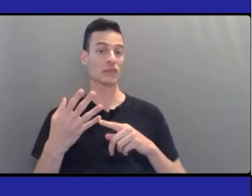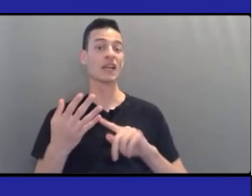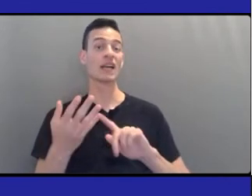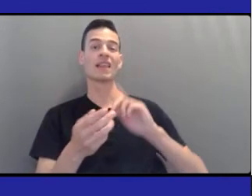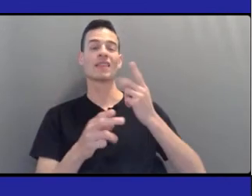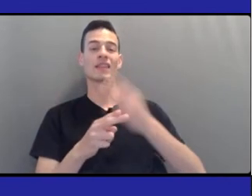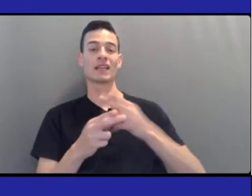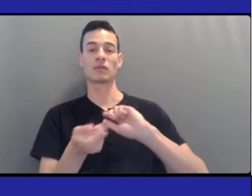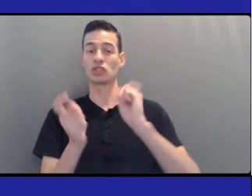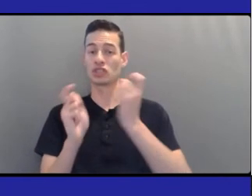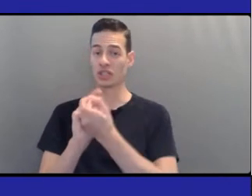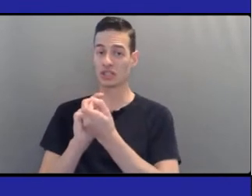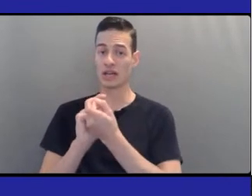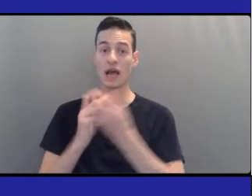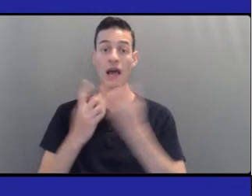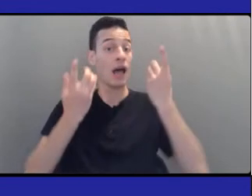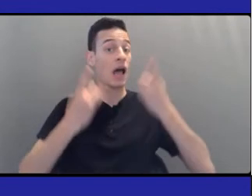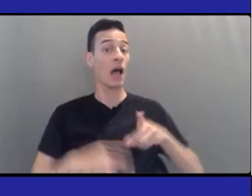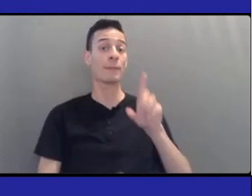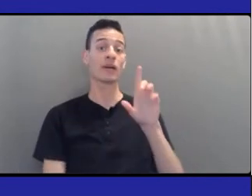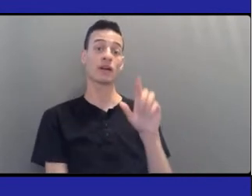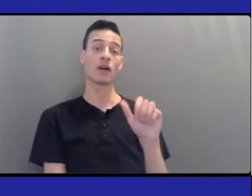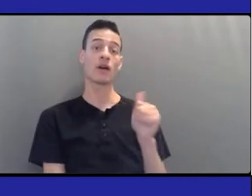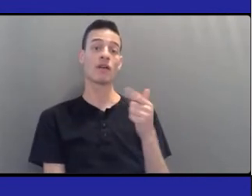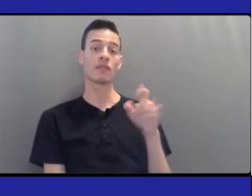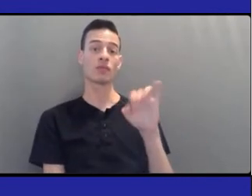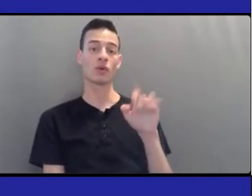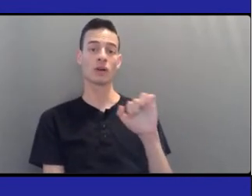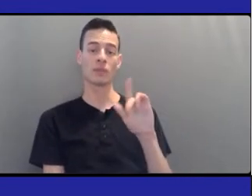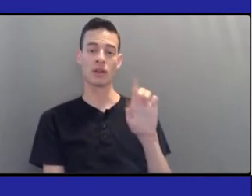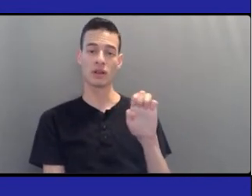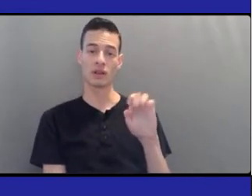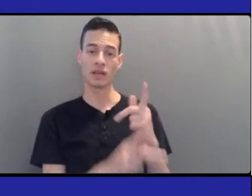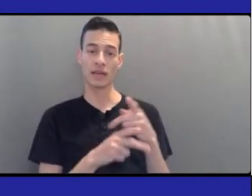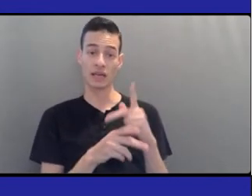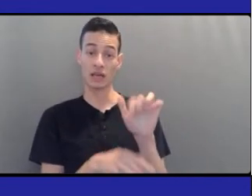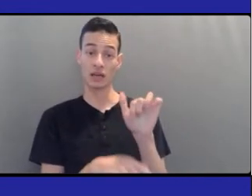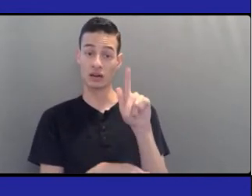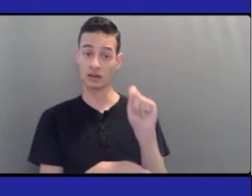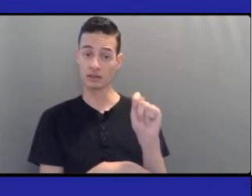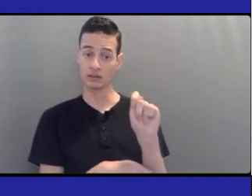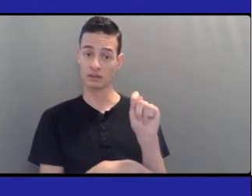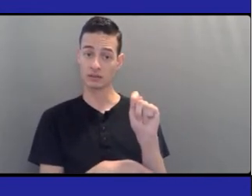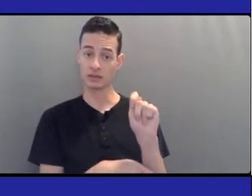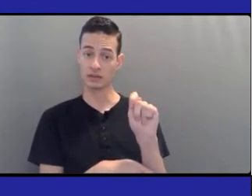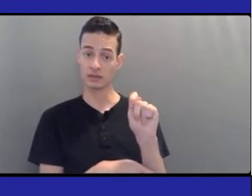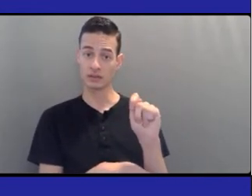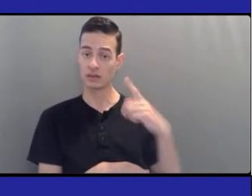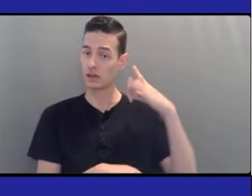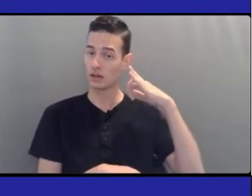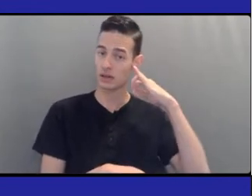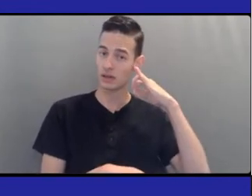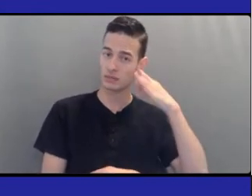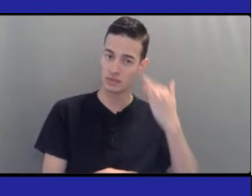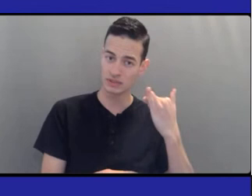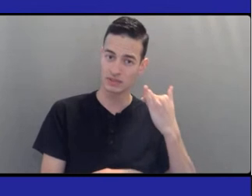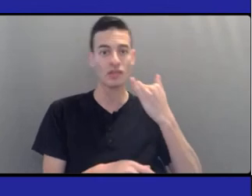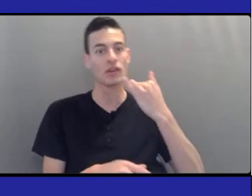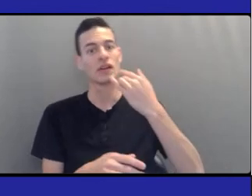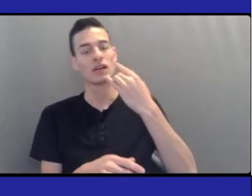Care Act and the use of gold and platinum and silver to describe plans, the